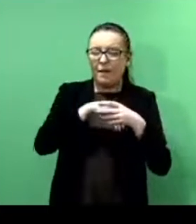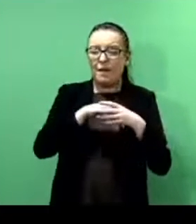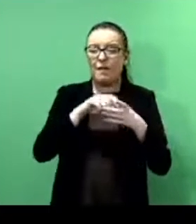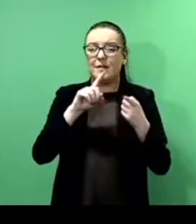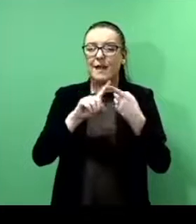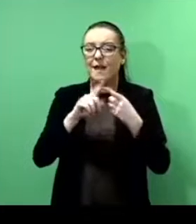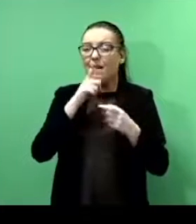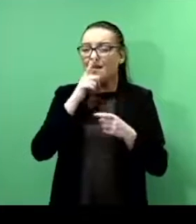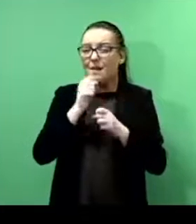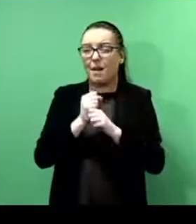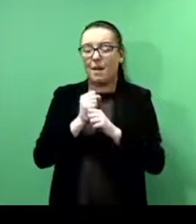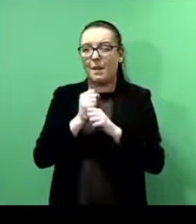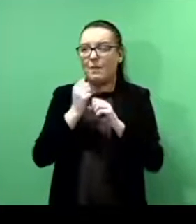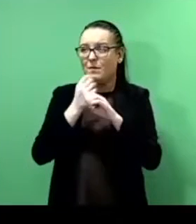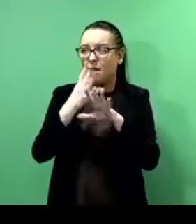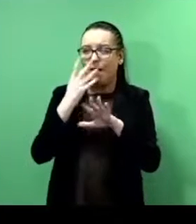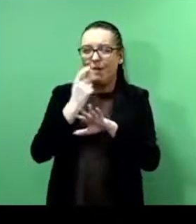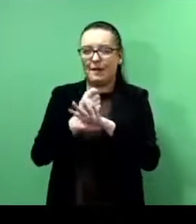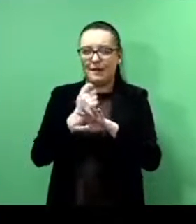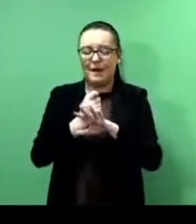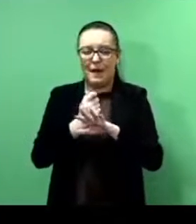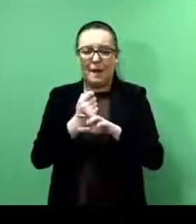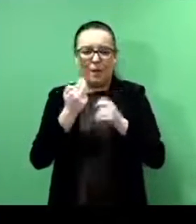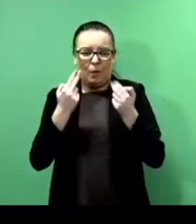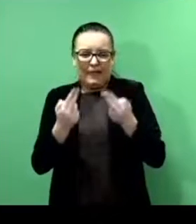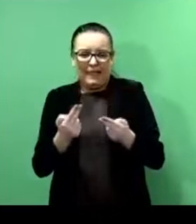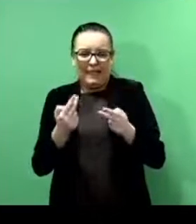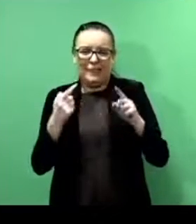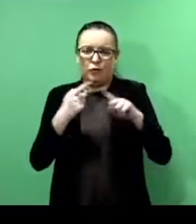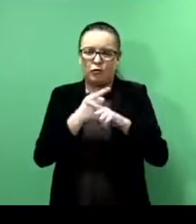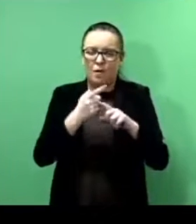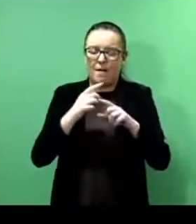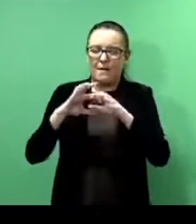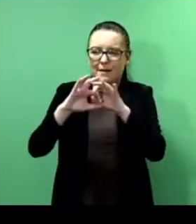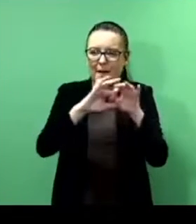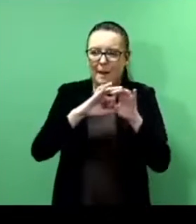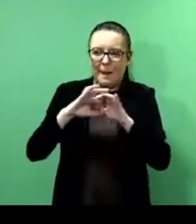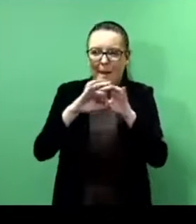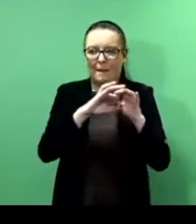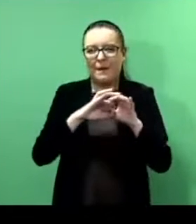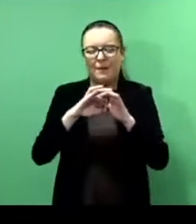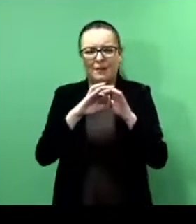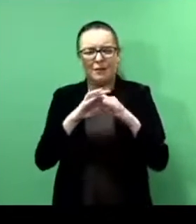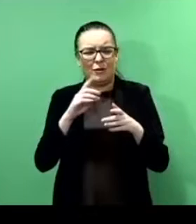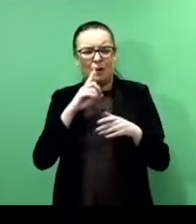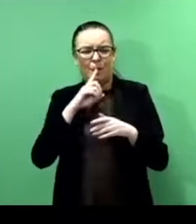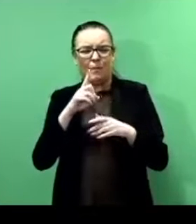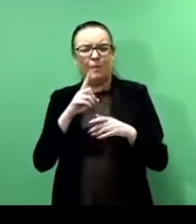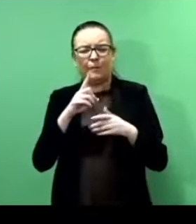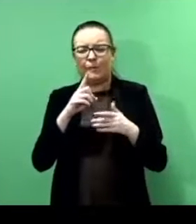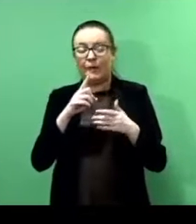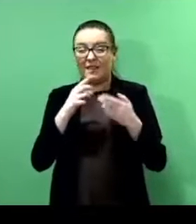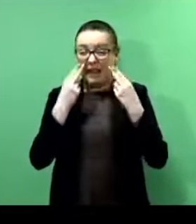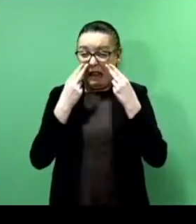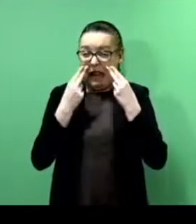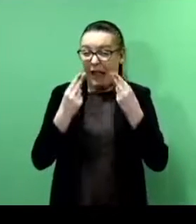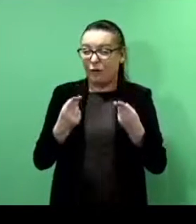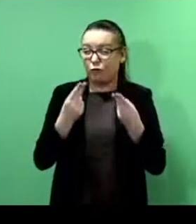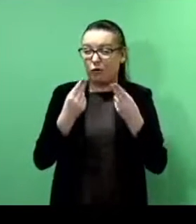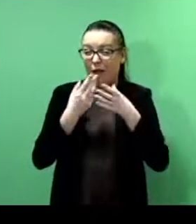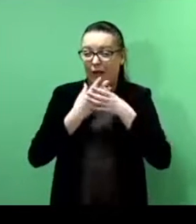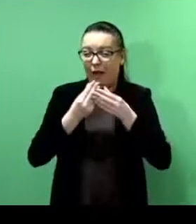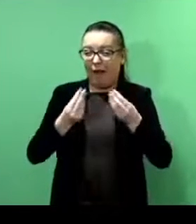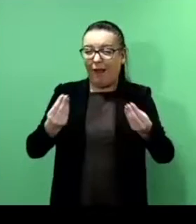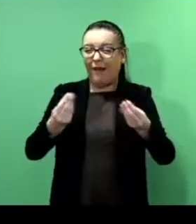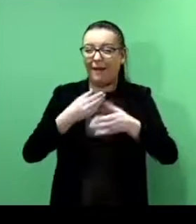all the time at this event about that need for cross collaboration and less competition and not be in our silos. Has that come naturally, or has